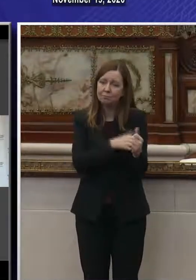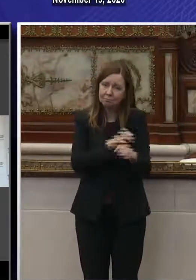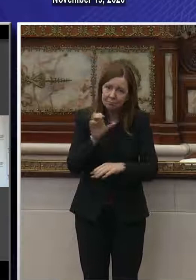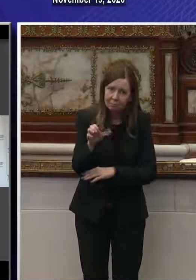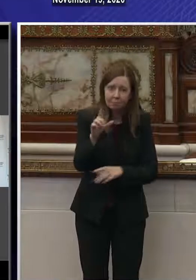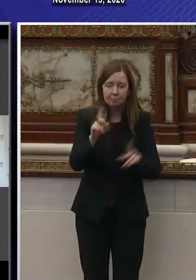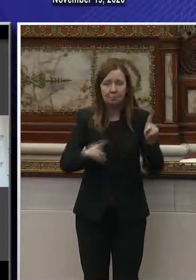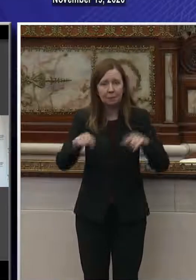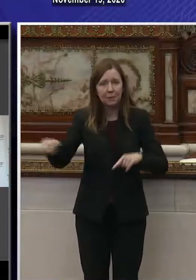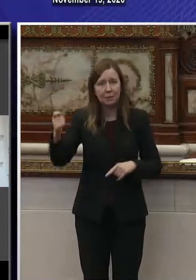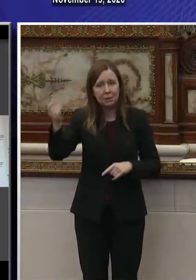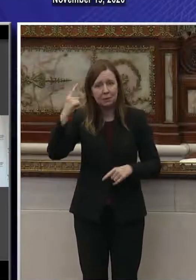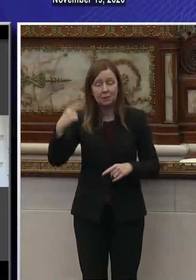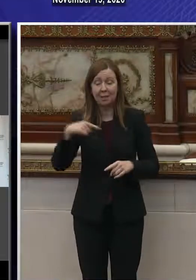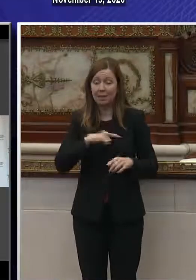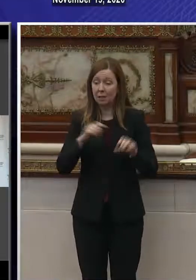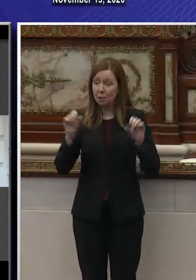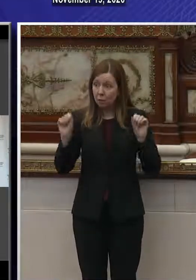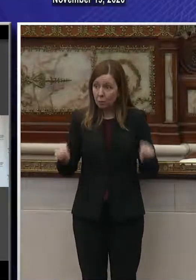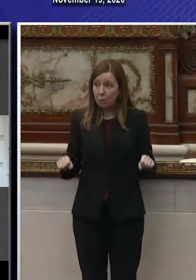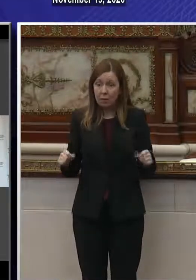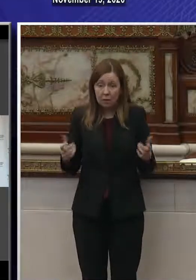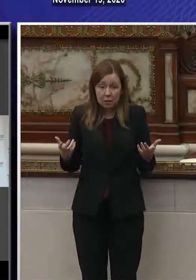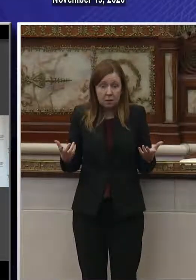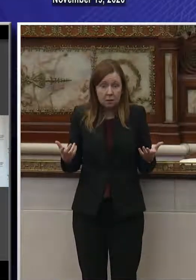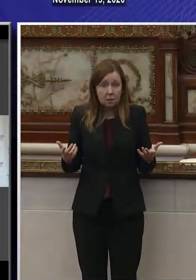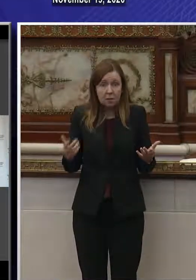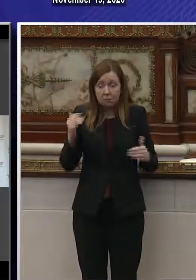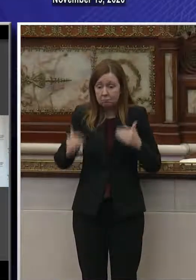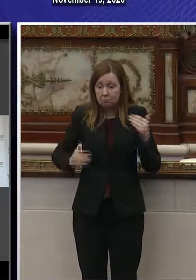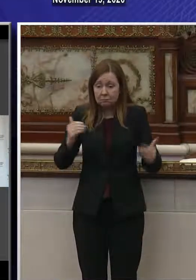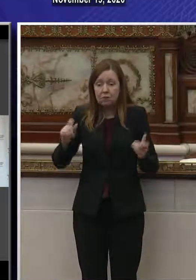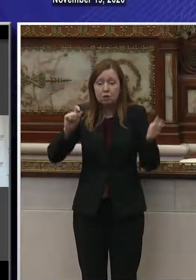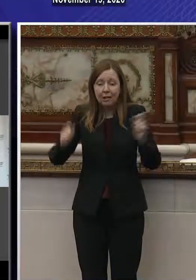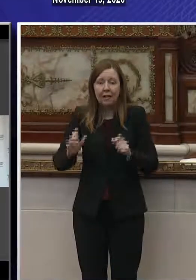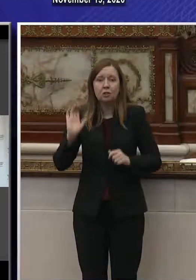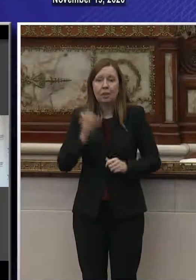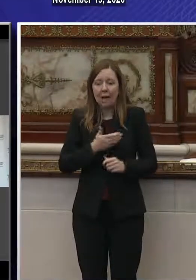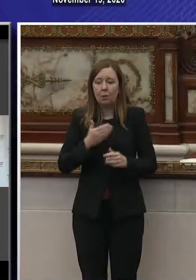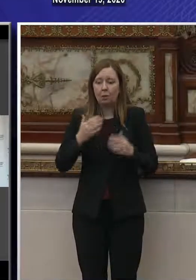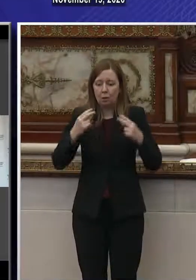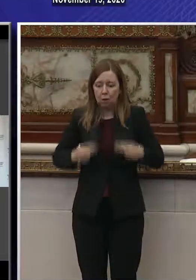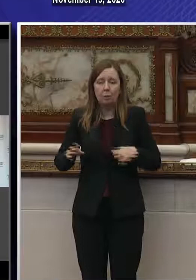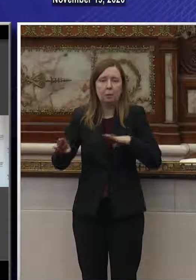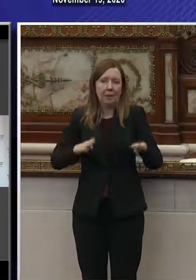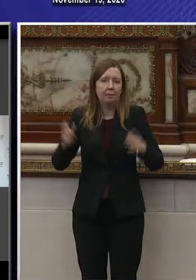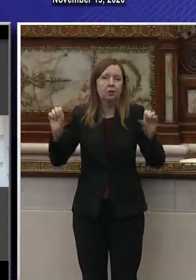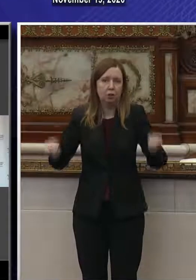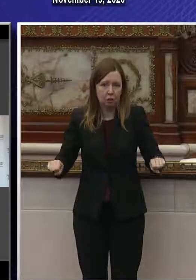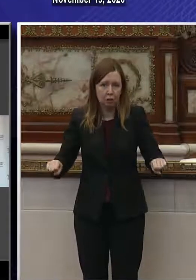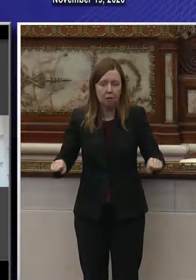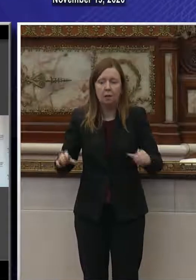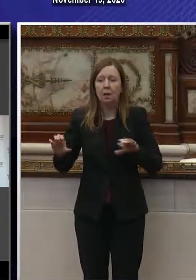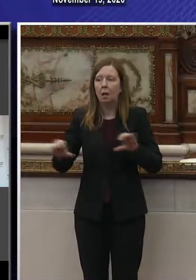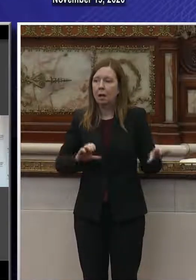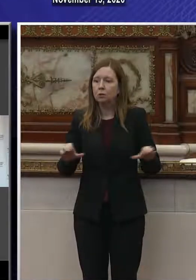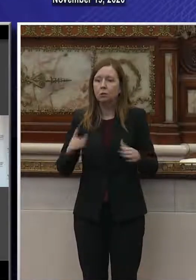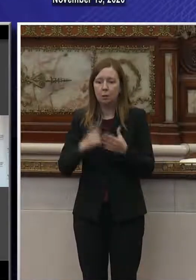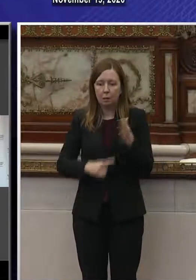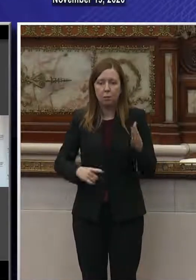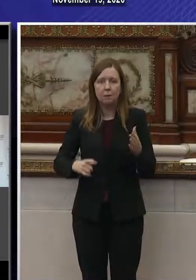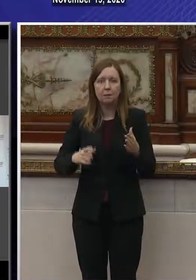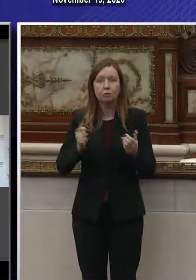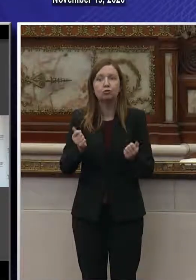to know that we could be out of these restrictions just by changing our human behavior and doing what